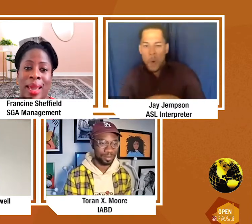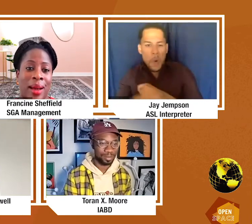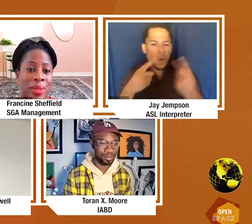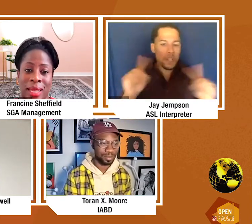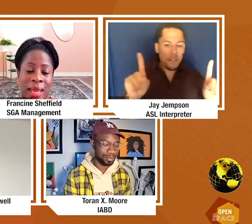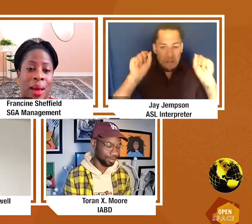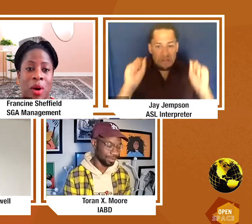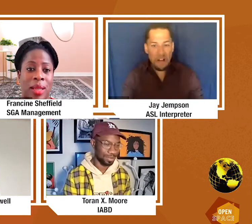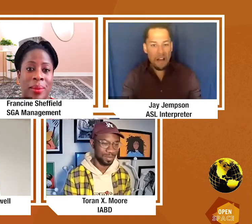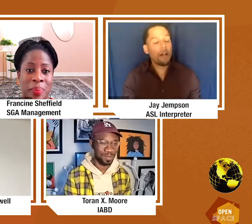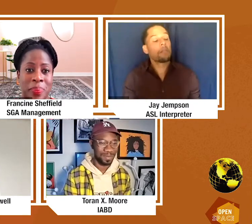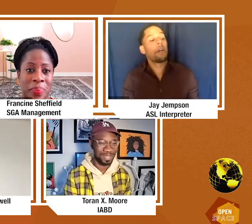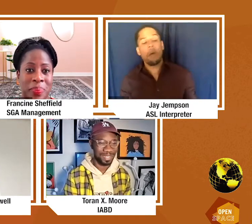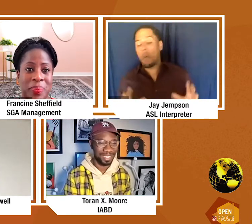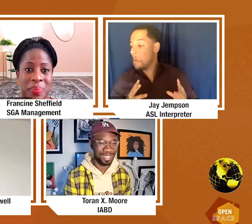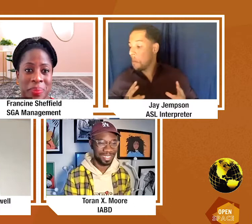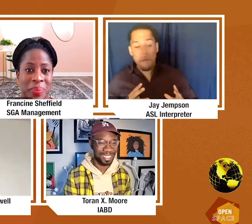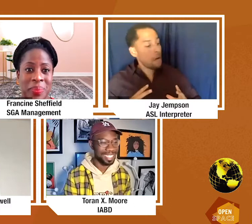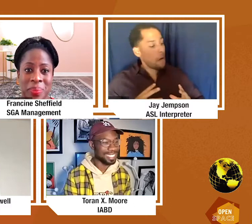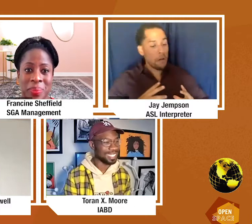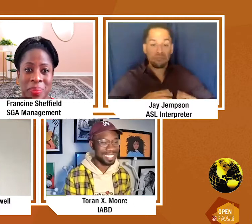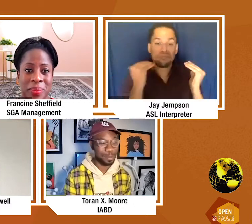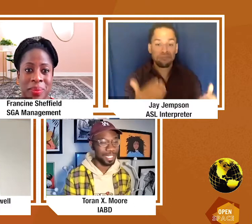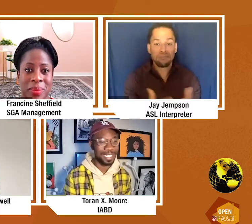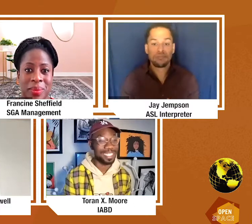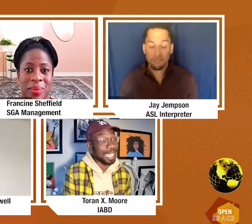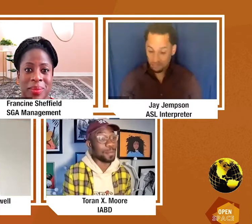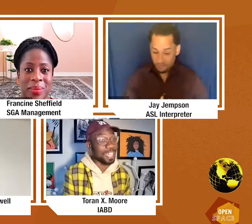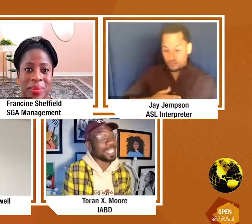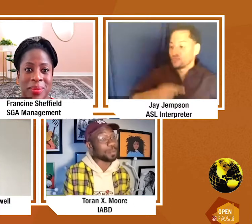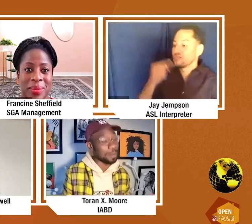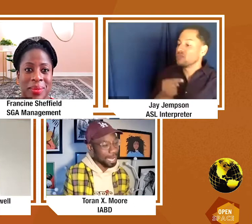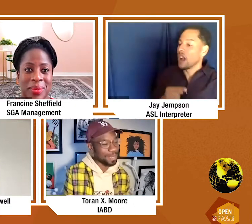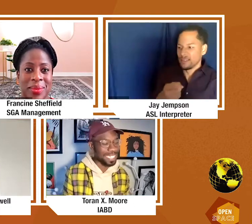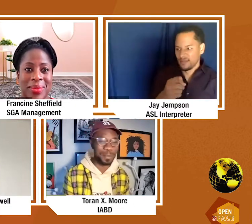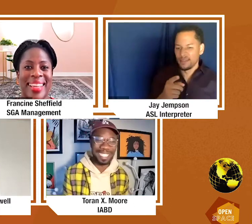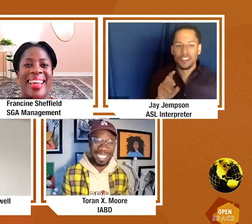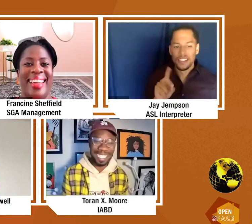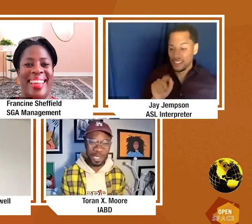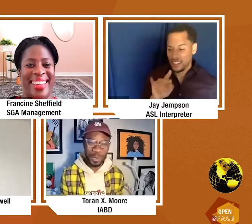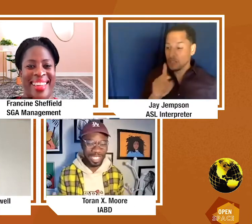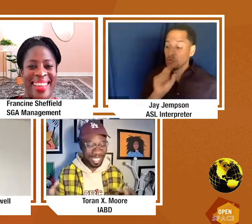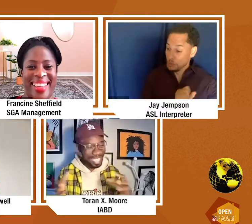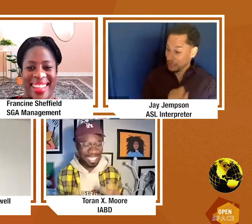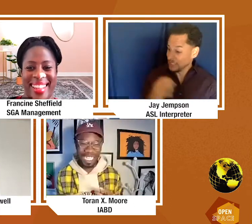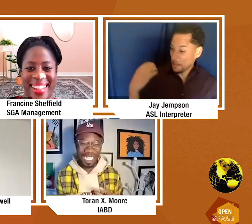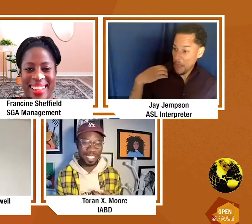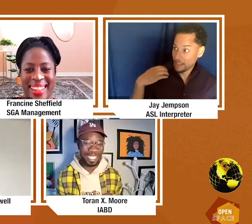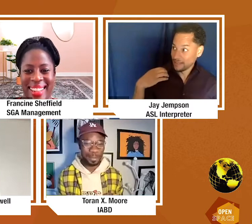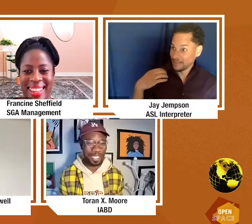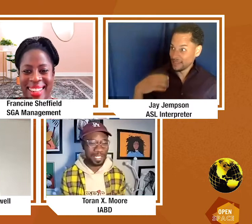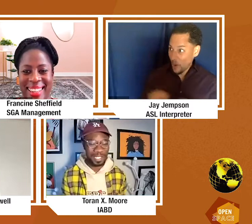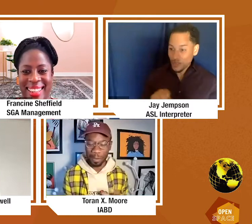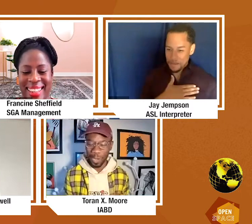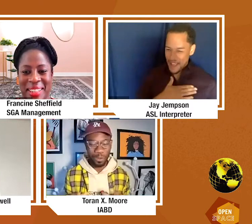this is definitely happening. So I was like, yeah, I'm all in. Denise is such a boss. She happens to also be my boss.